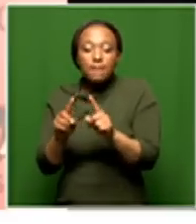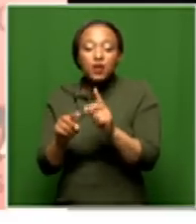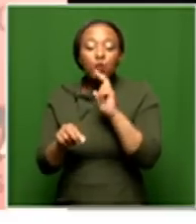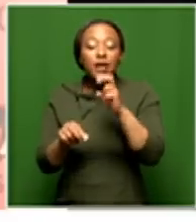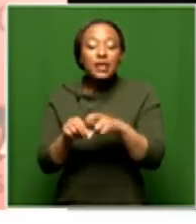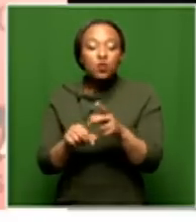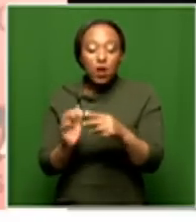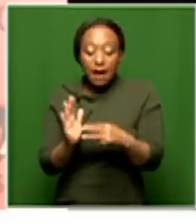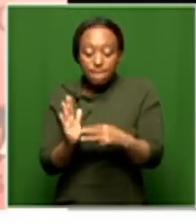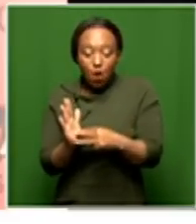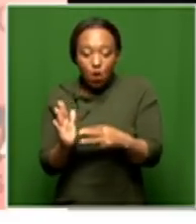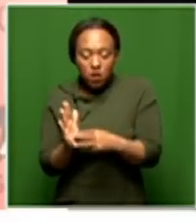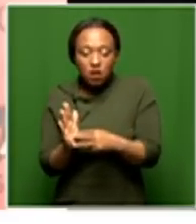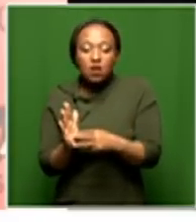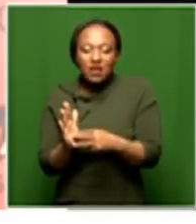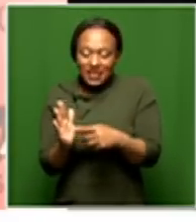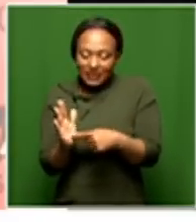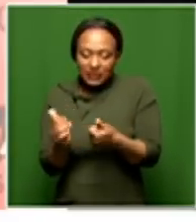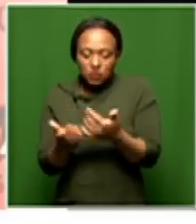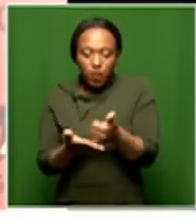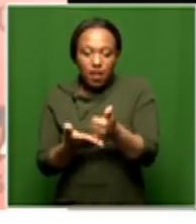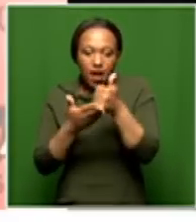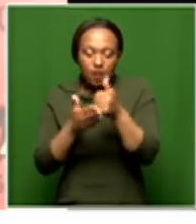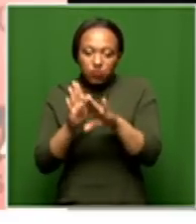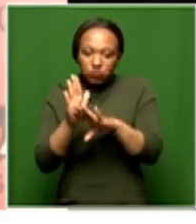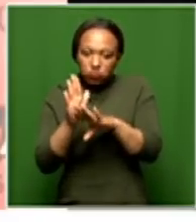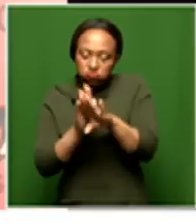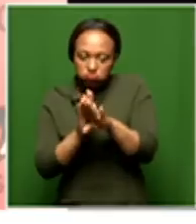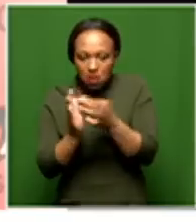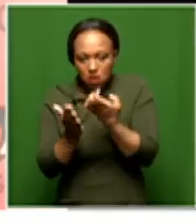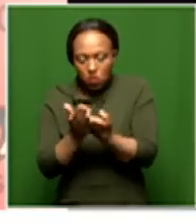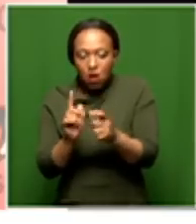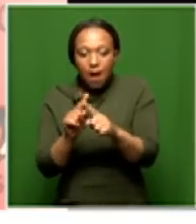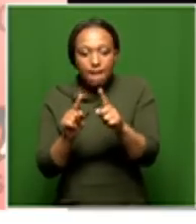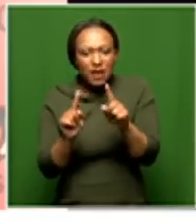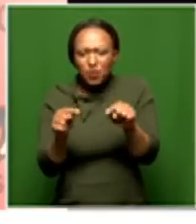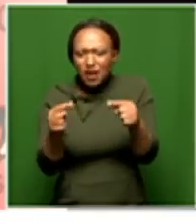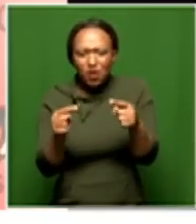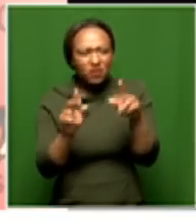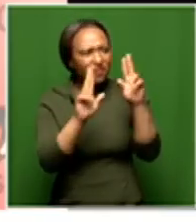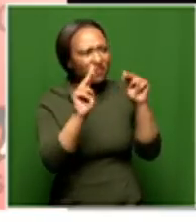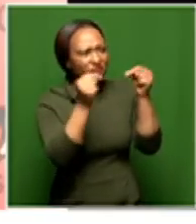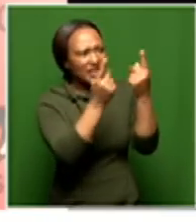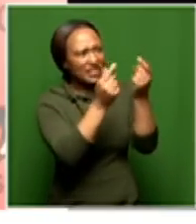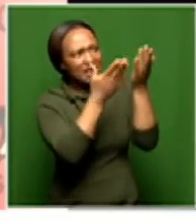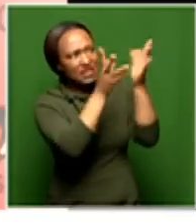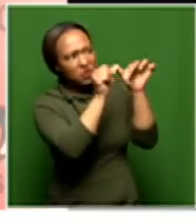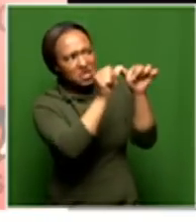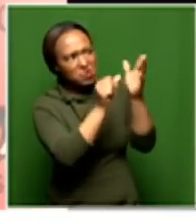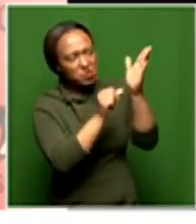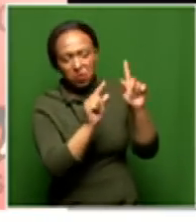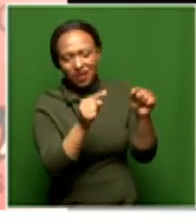can come out of that particular crisis. And that can go, we can't do it if the Treasury's posture remains the way it is.